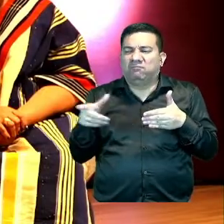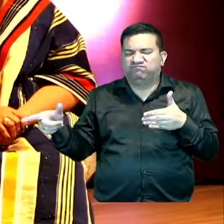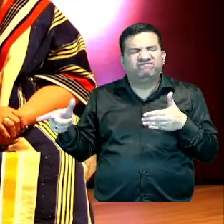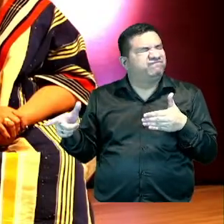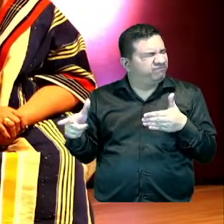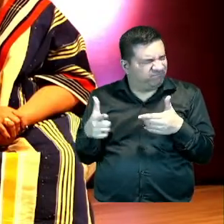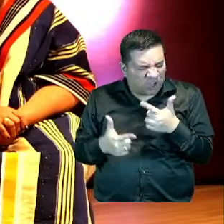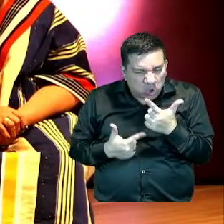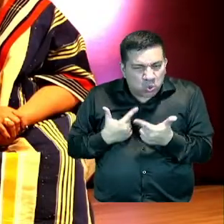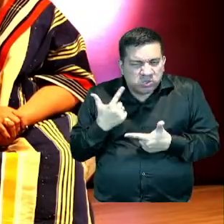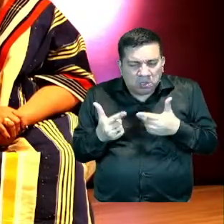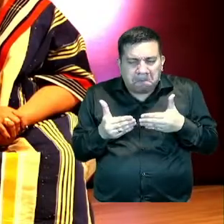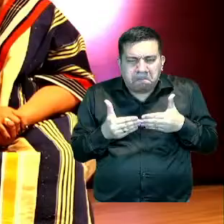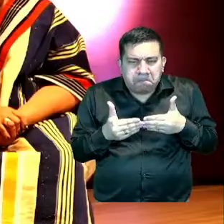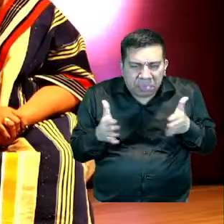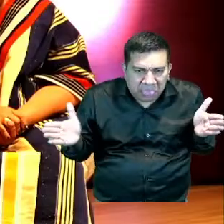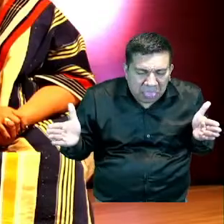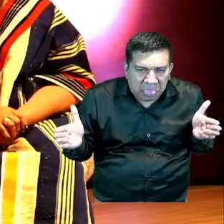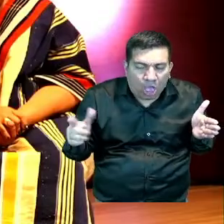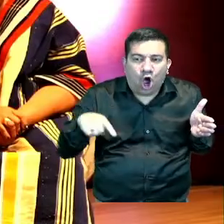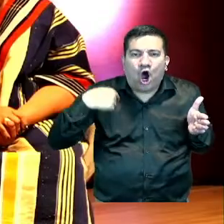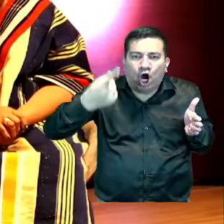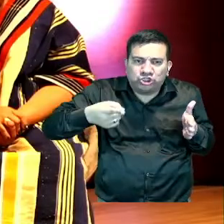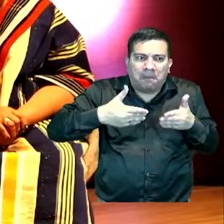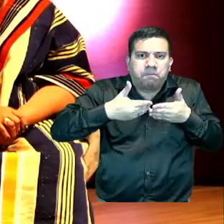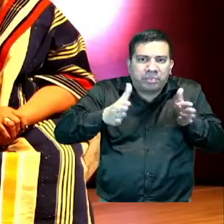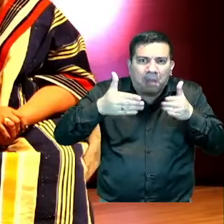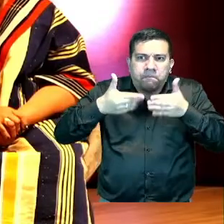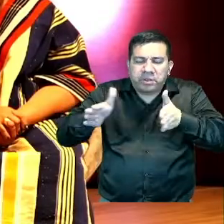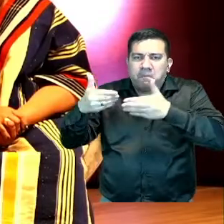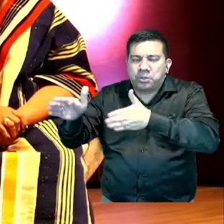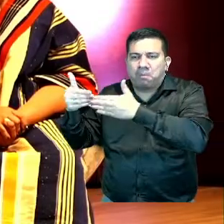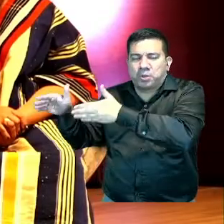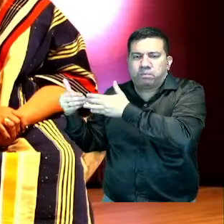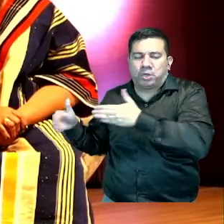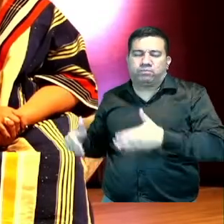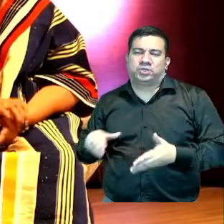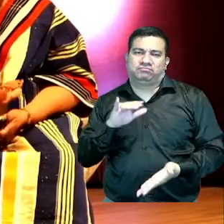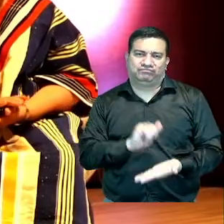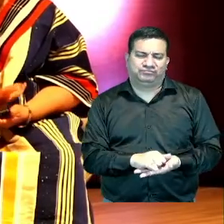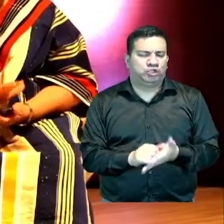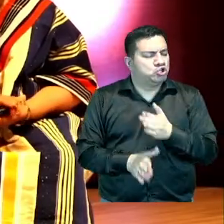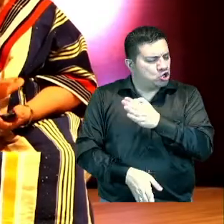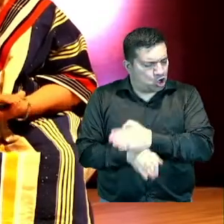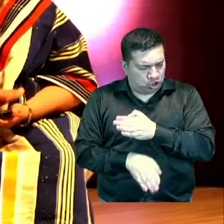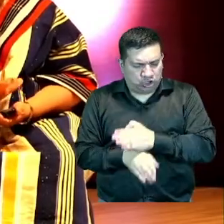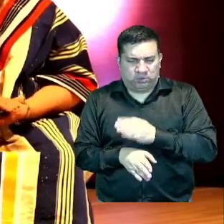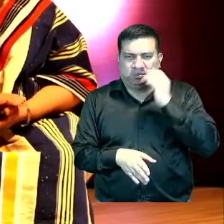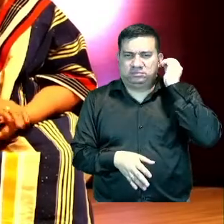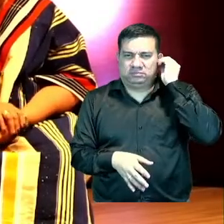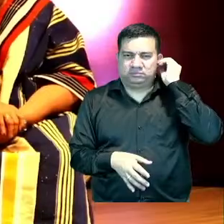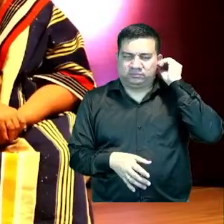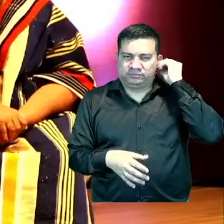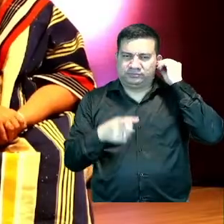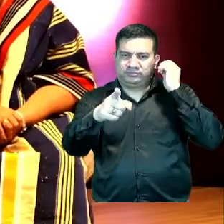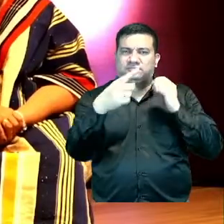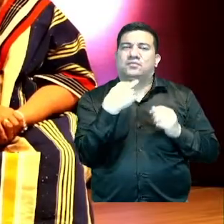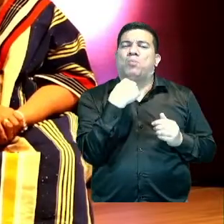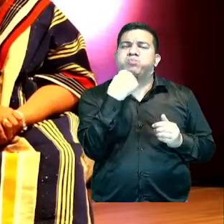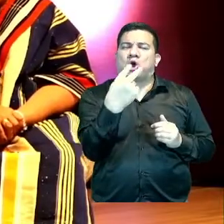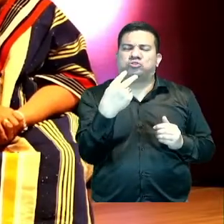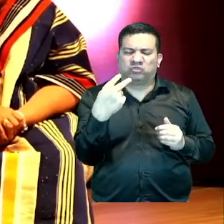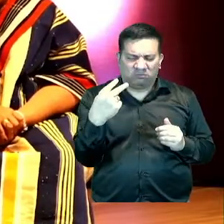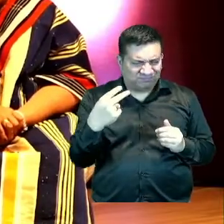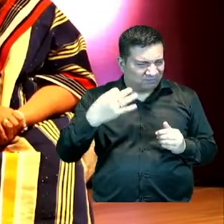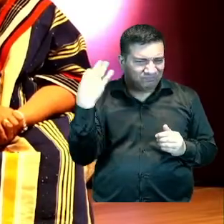the granddaughter of those women, I tell you, will continue opening the doors. We will continue raising our voice